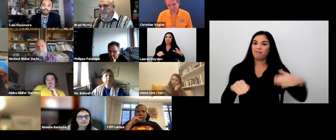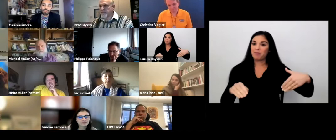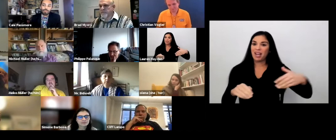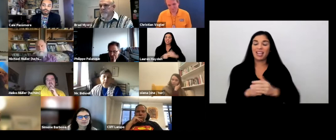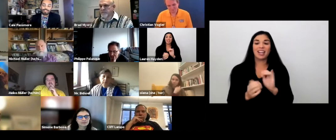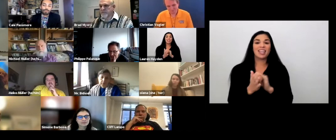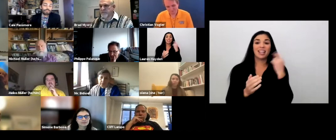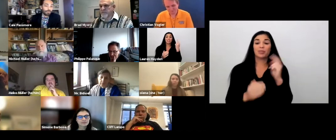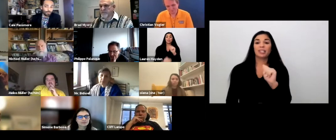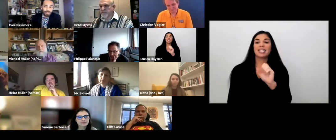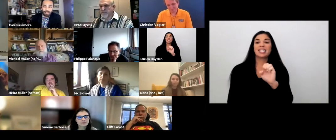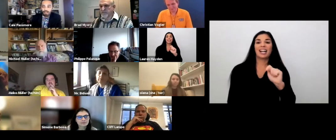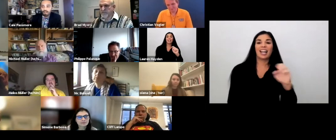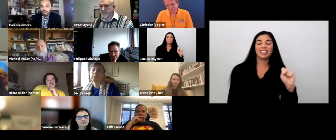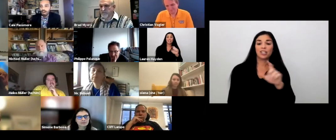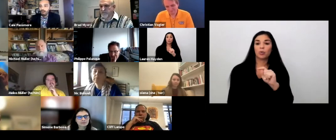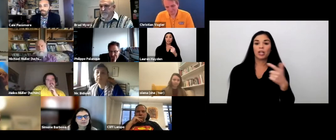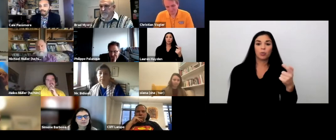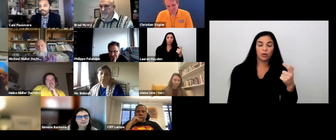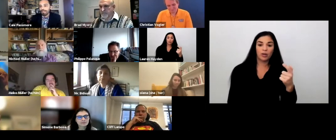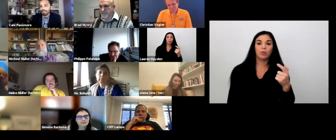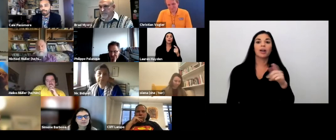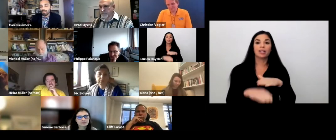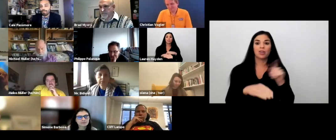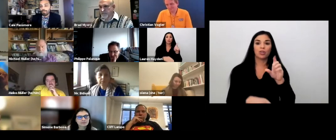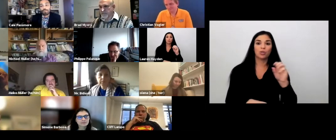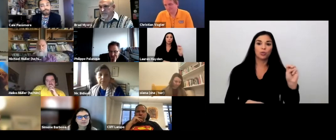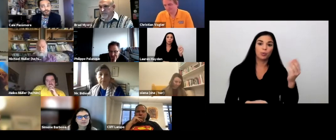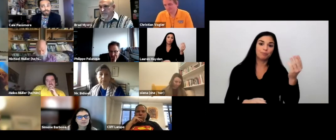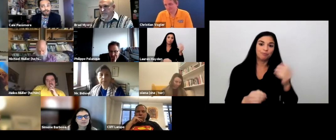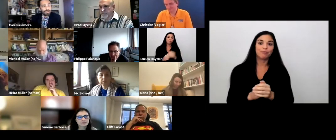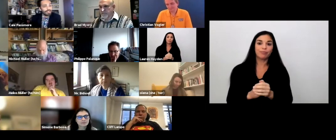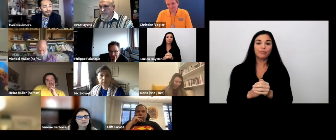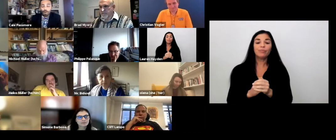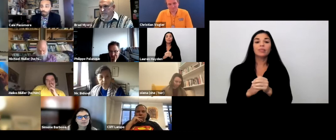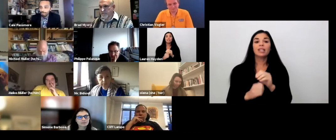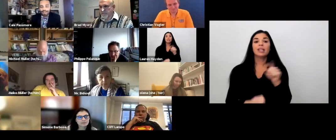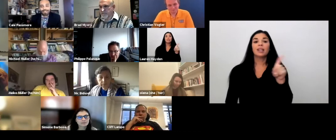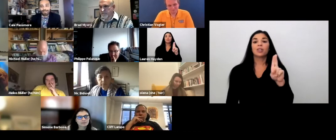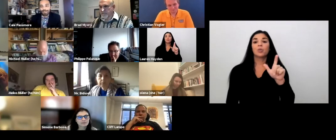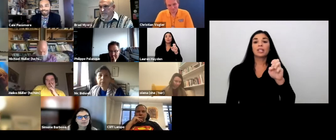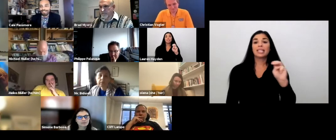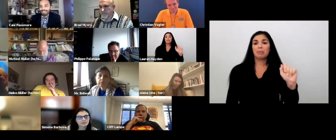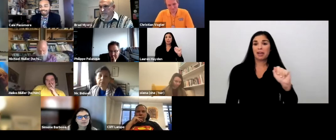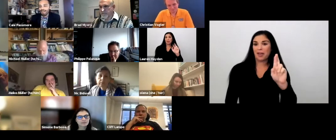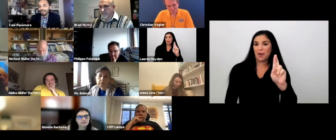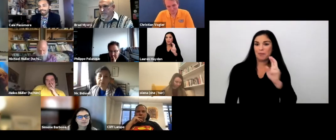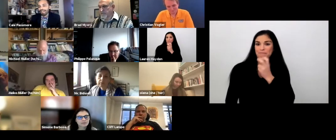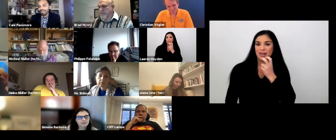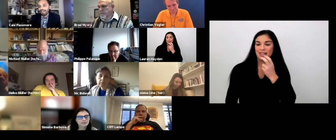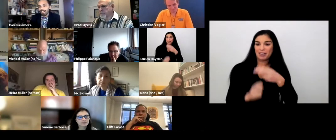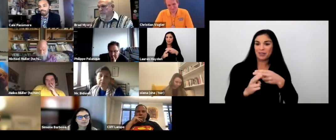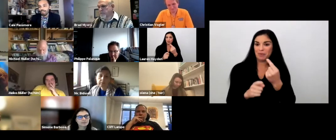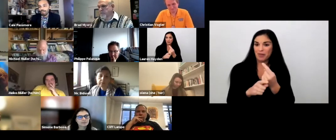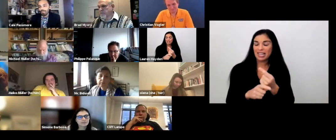Assets 2021 is stuck with Zoom. And Zulema, I believe, I hope I've pronounced that correctly, has